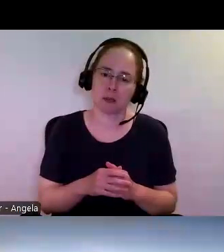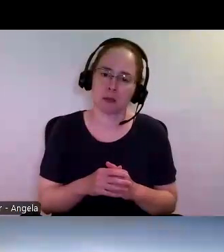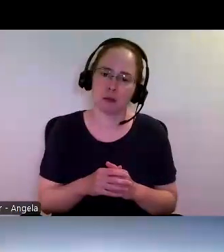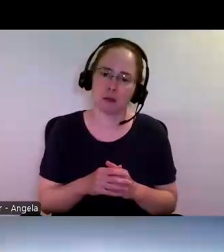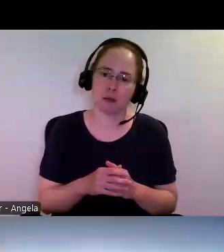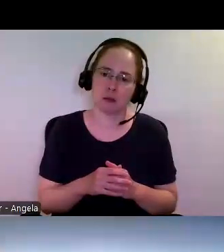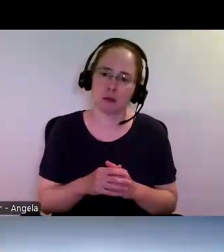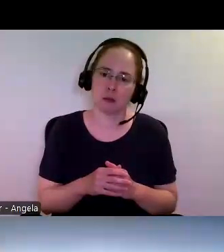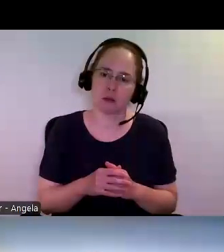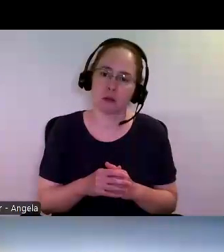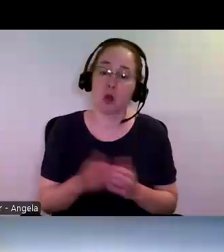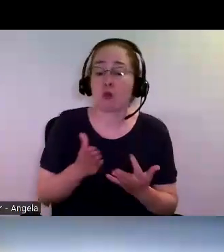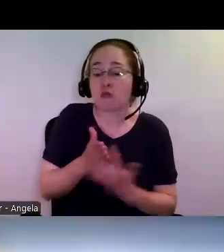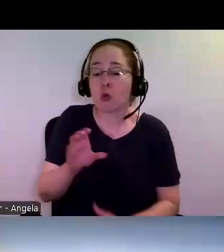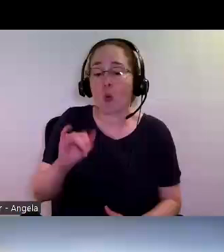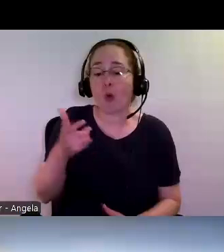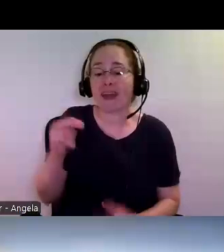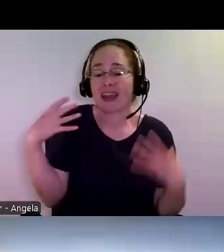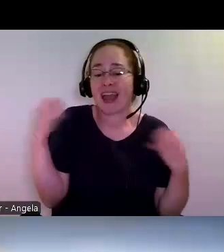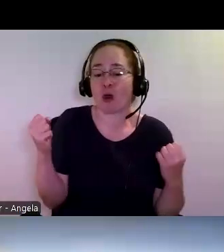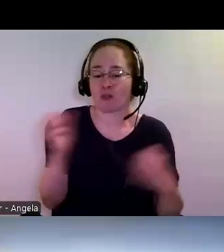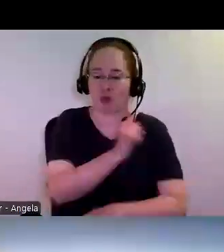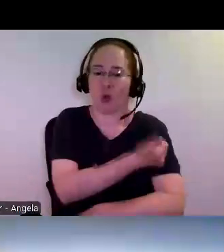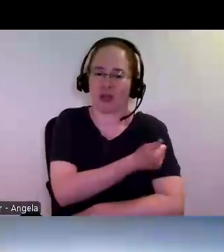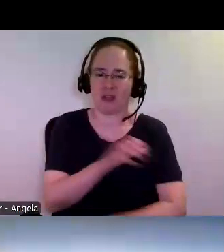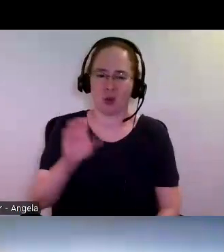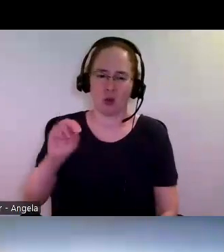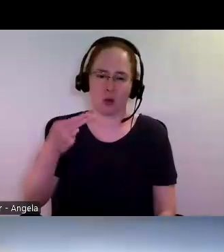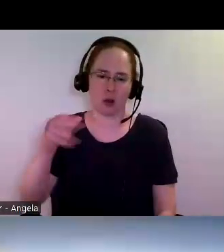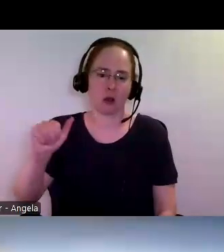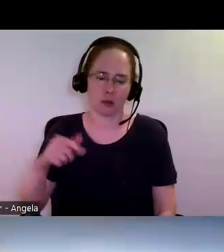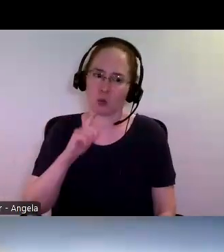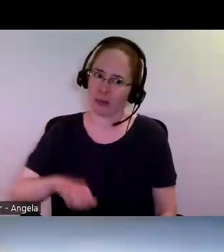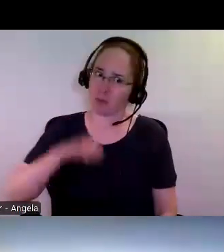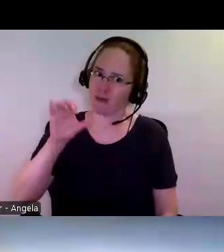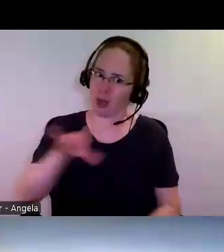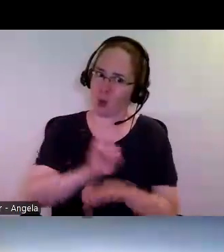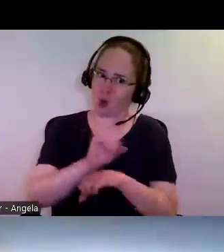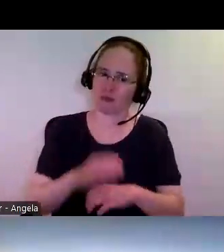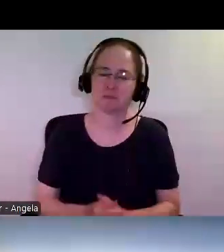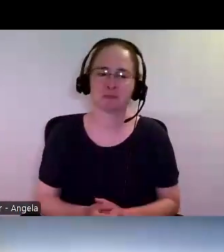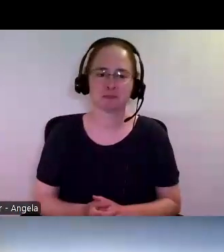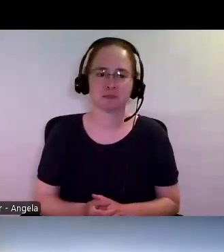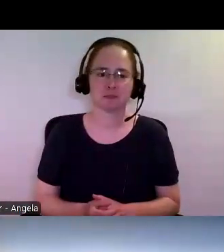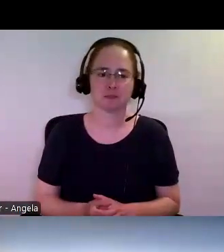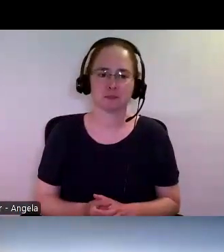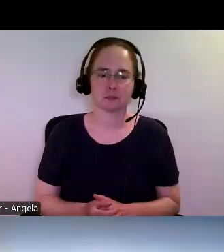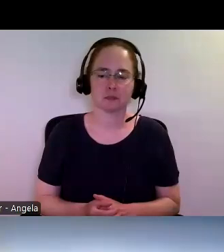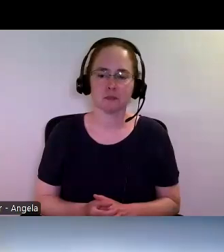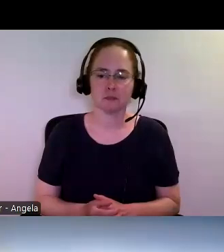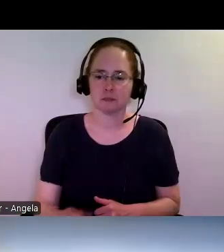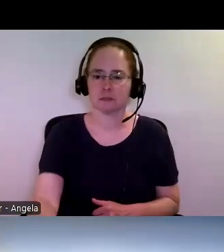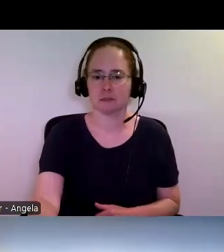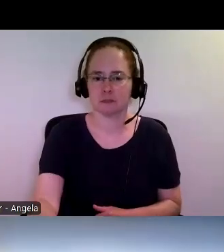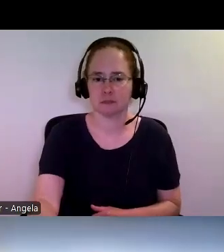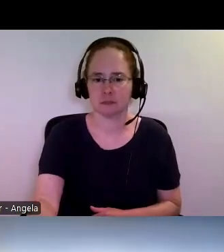and through Oregon Health Authority, which I'm very proud of. Next slide, please. And so,